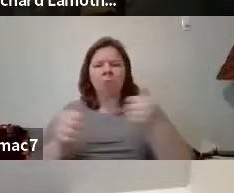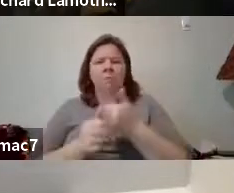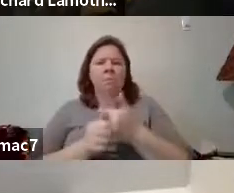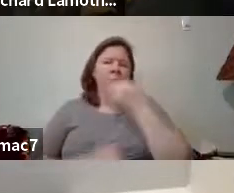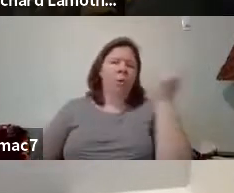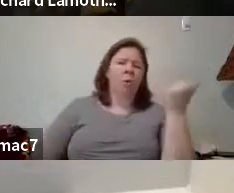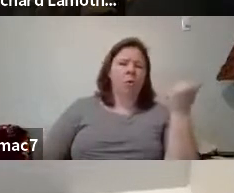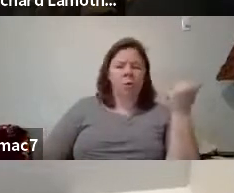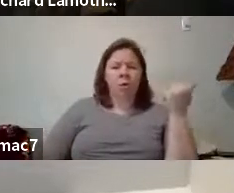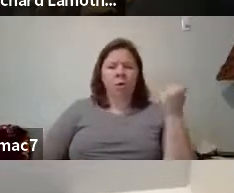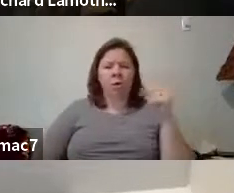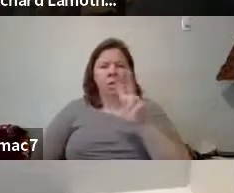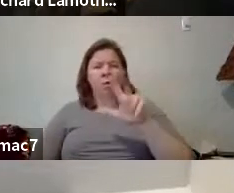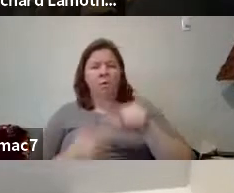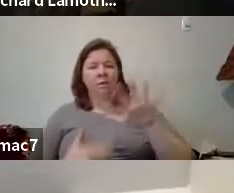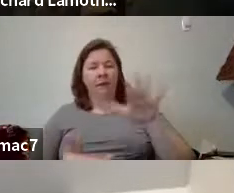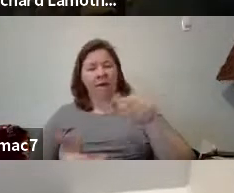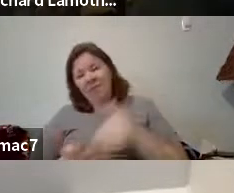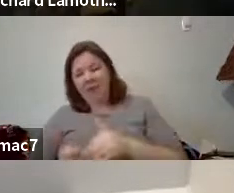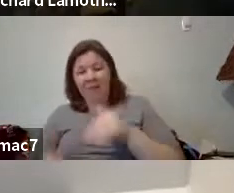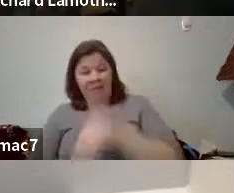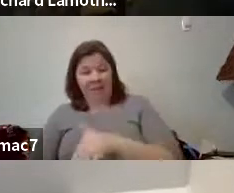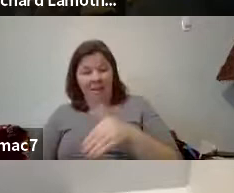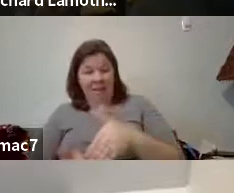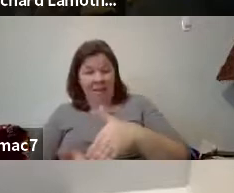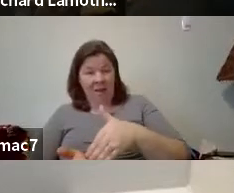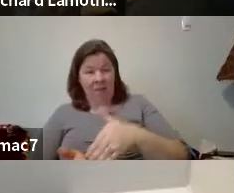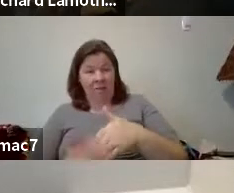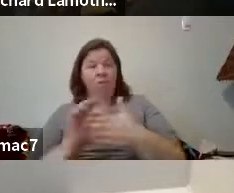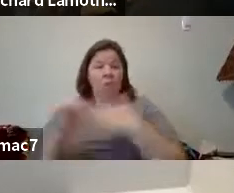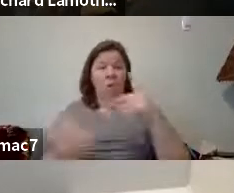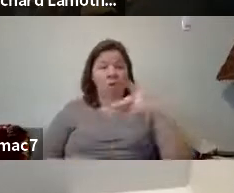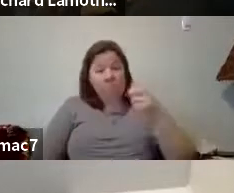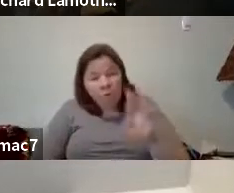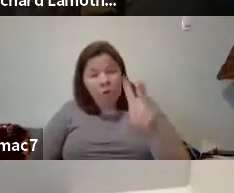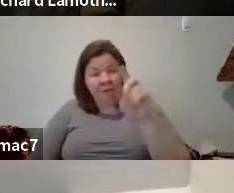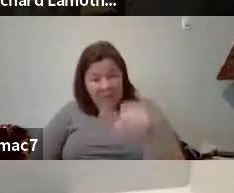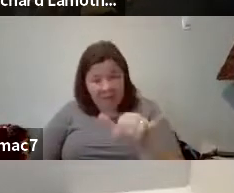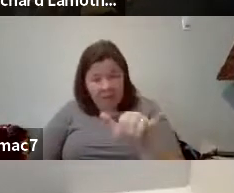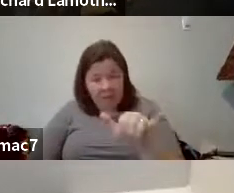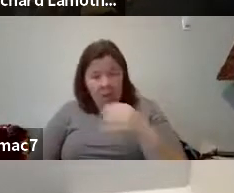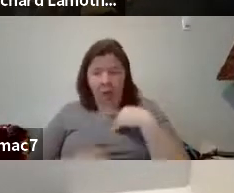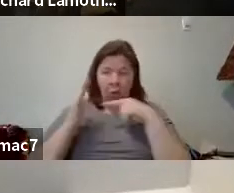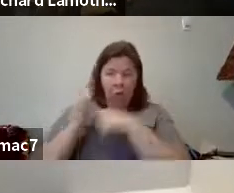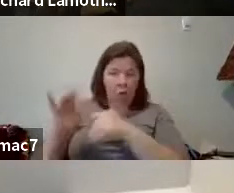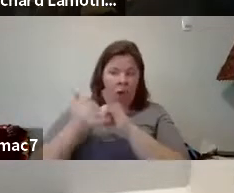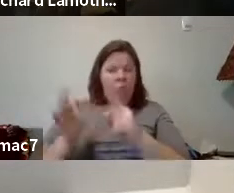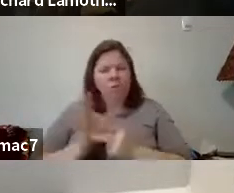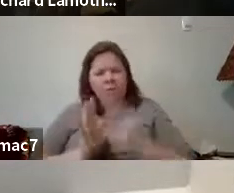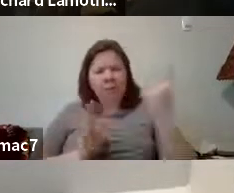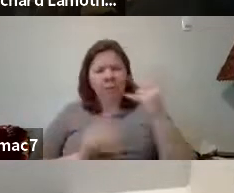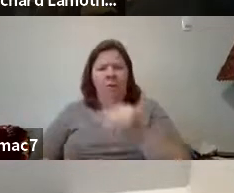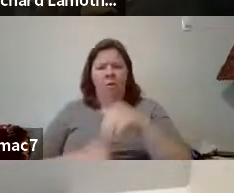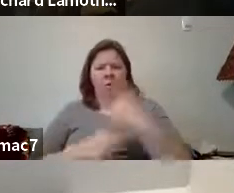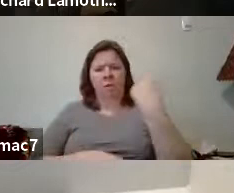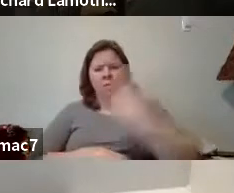produces $3,000 to $5,000 per day. And I was showing them how to do twice as much per day. And